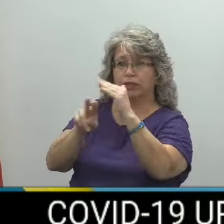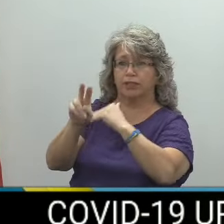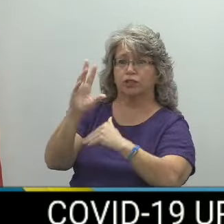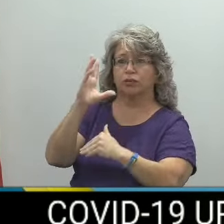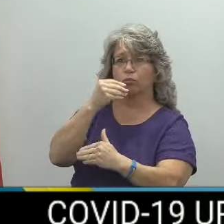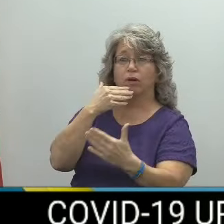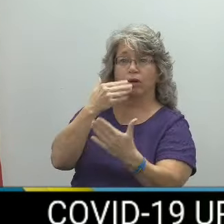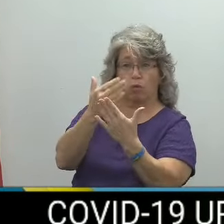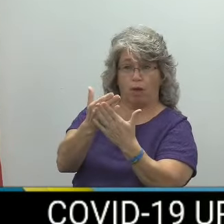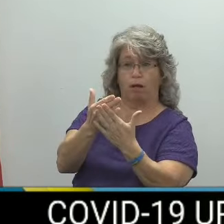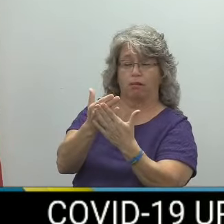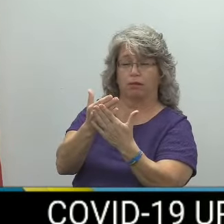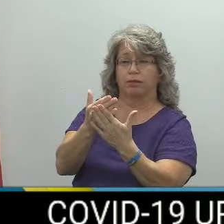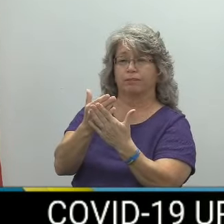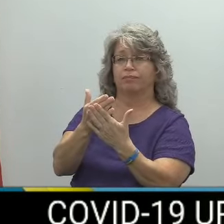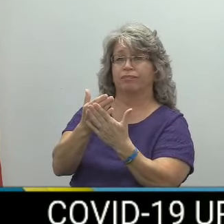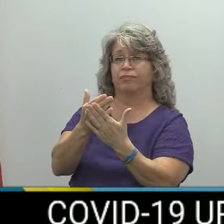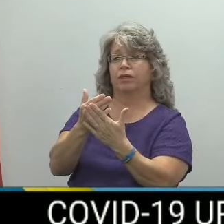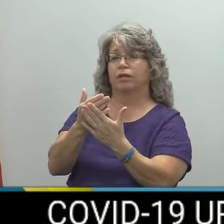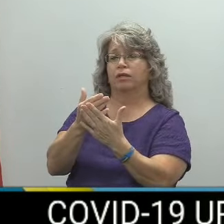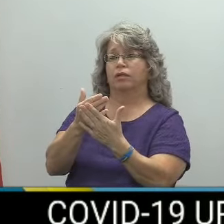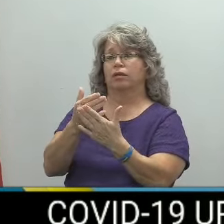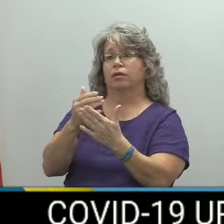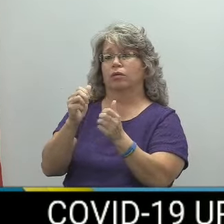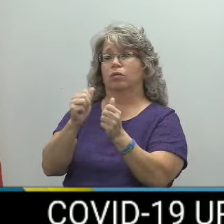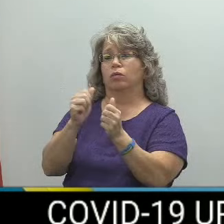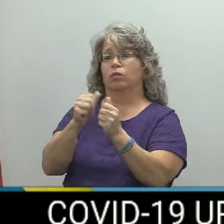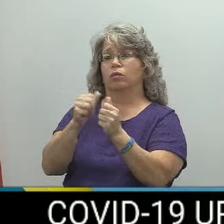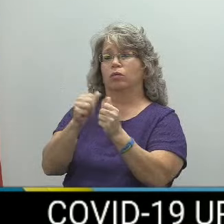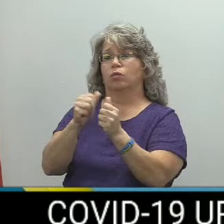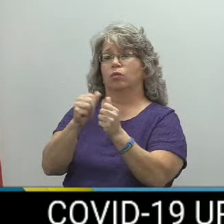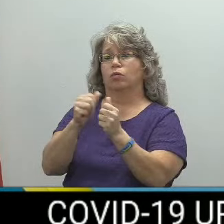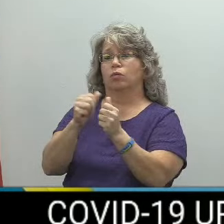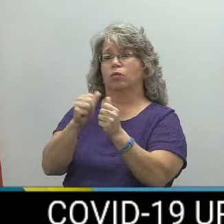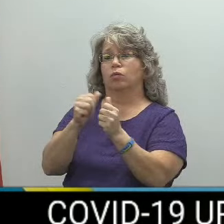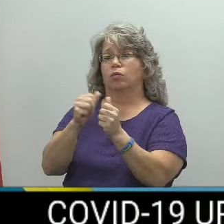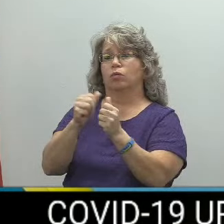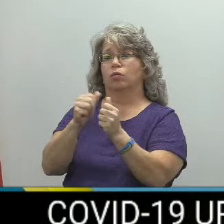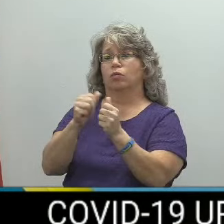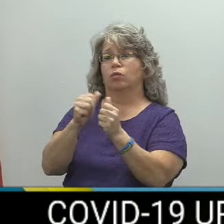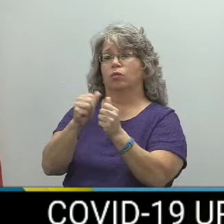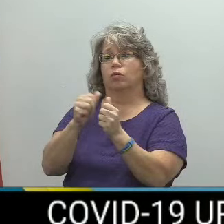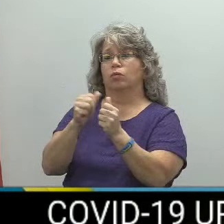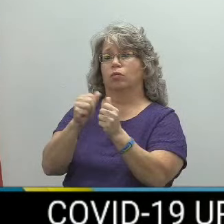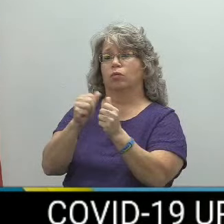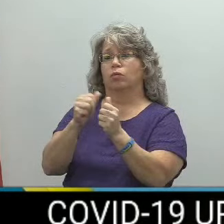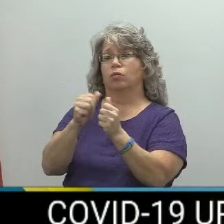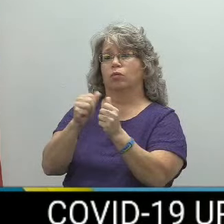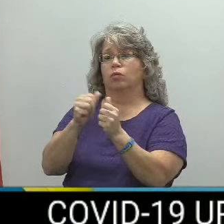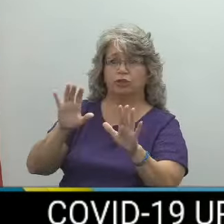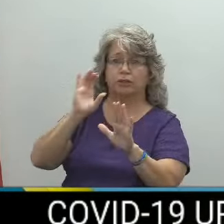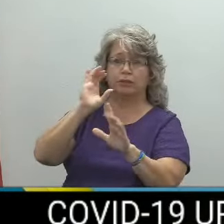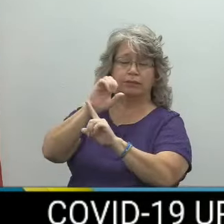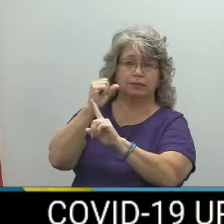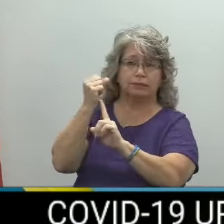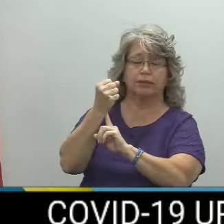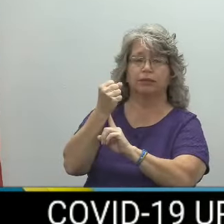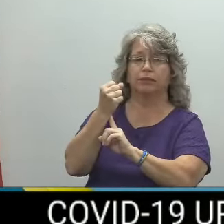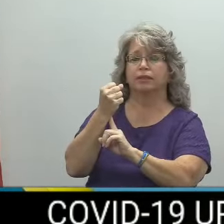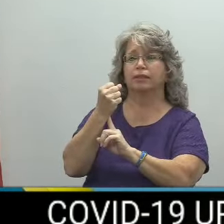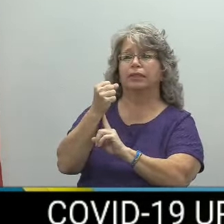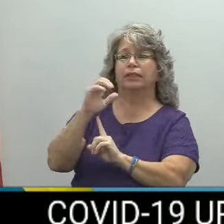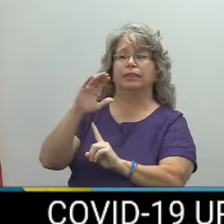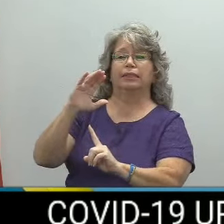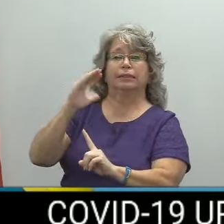in this avoid, mask, reduce transmission scenario. It doesn't look like we're going to go to the